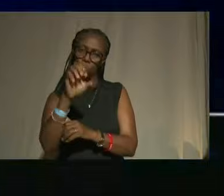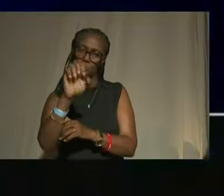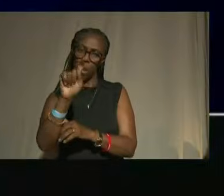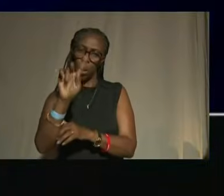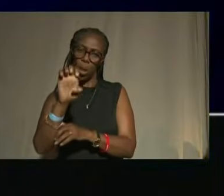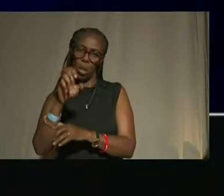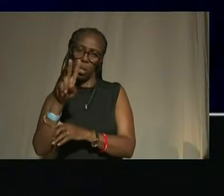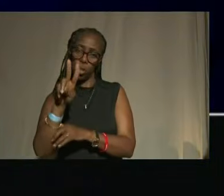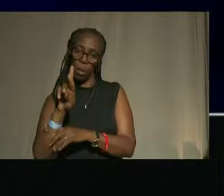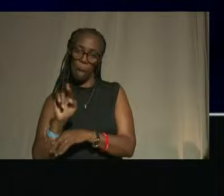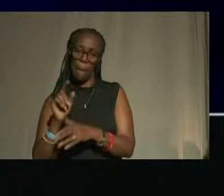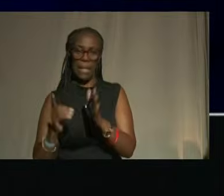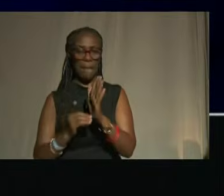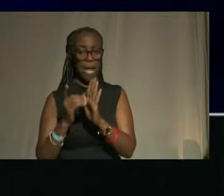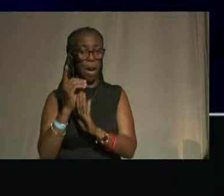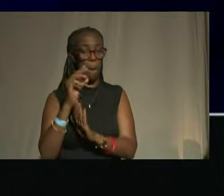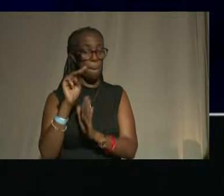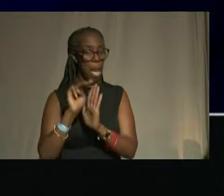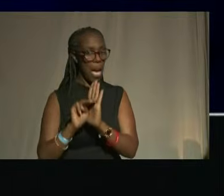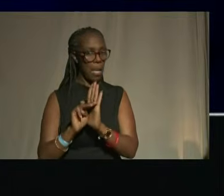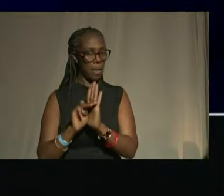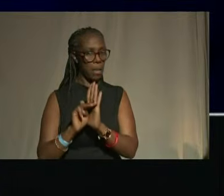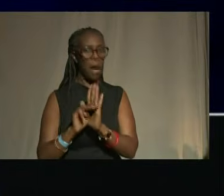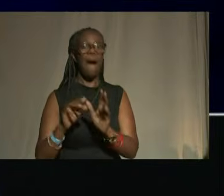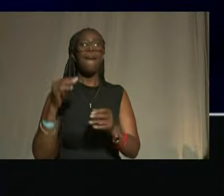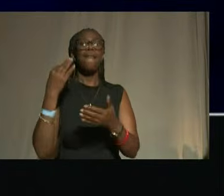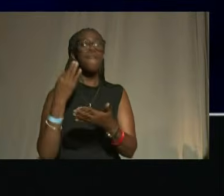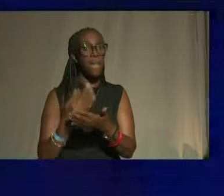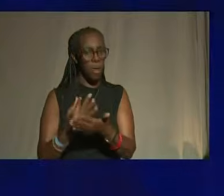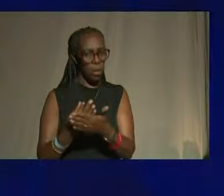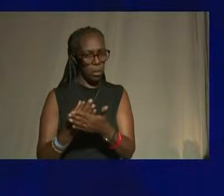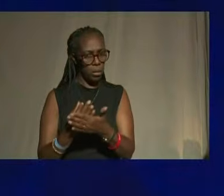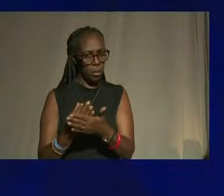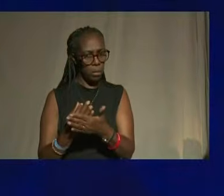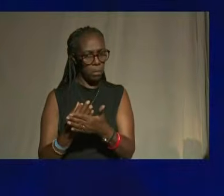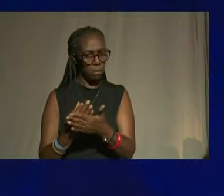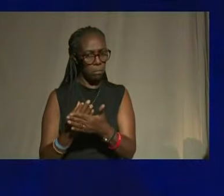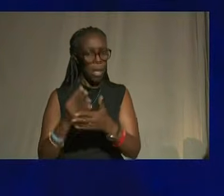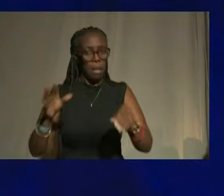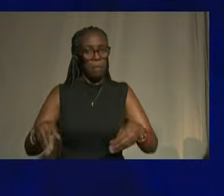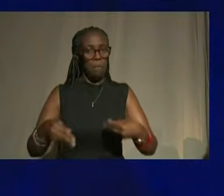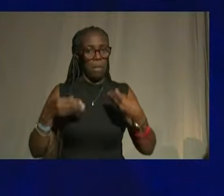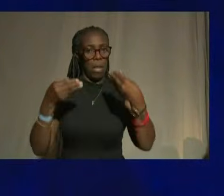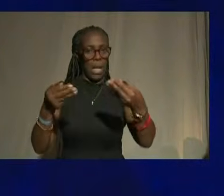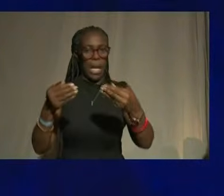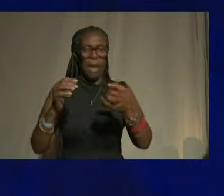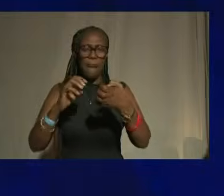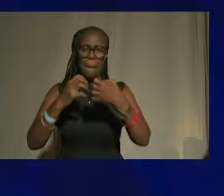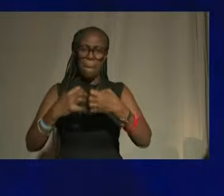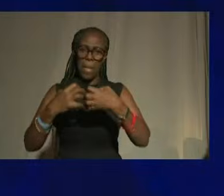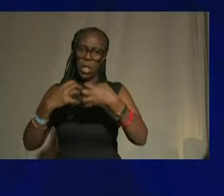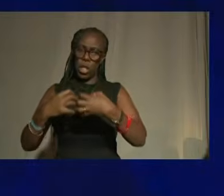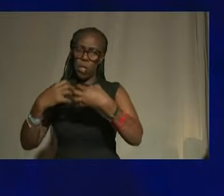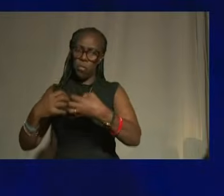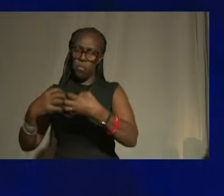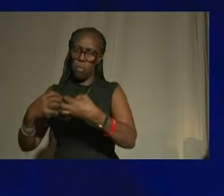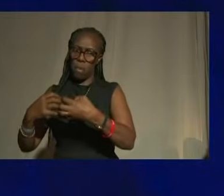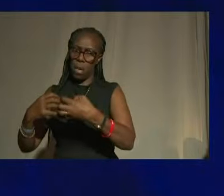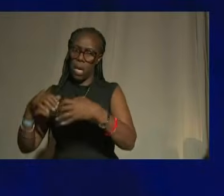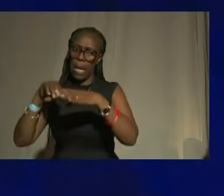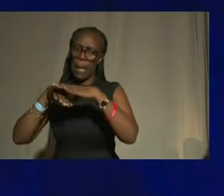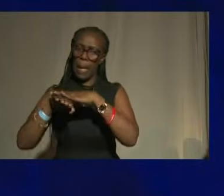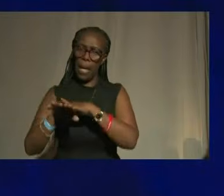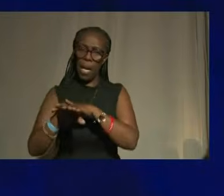new technology, new machinery into our farming communities. It's going to ensure that we